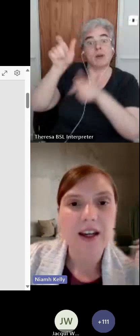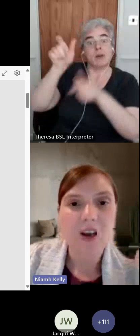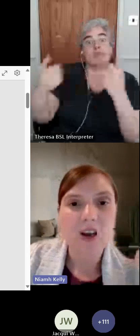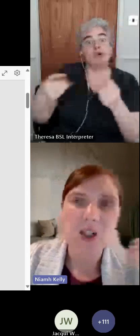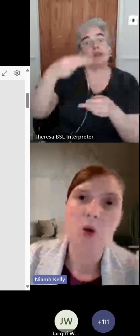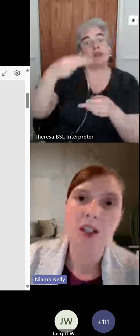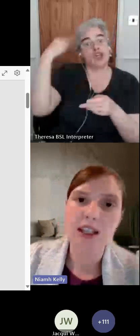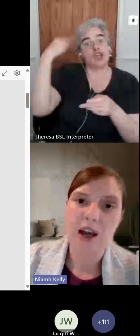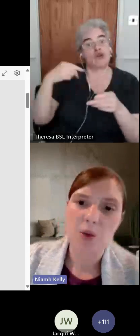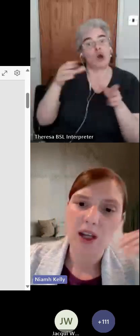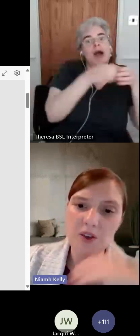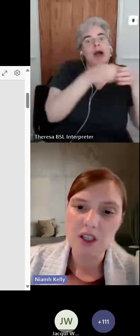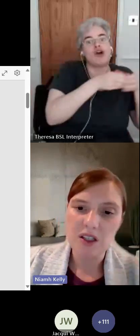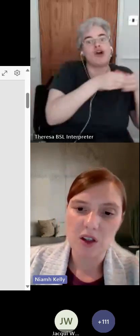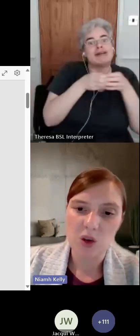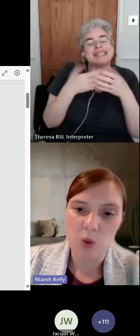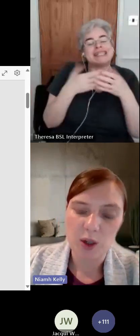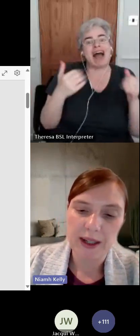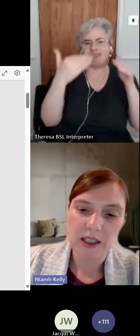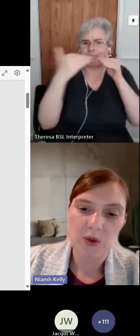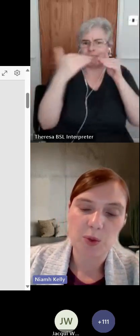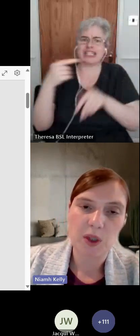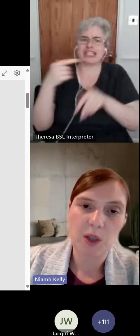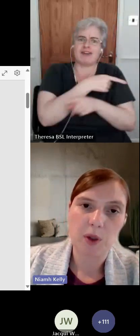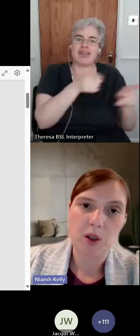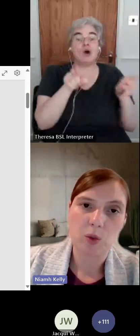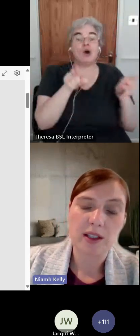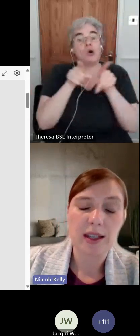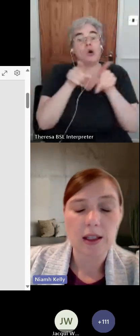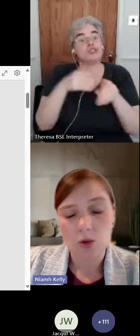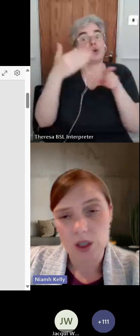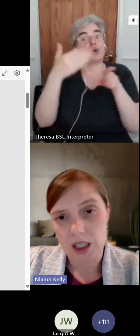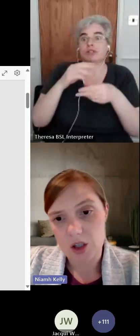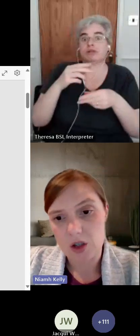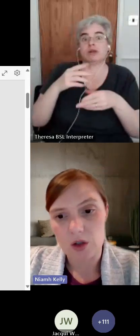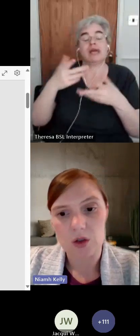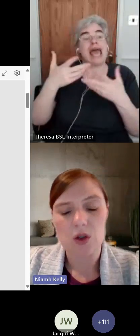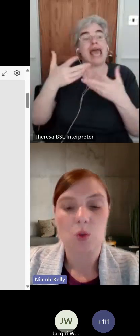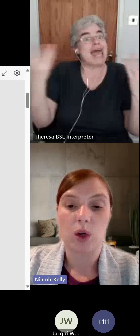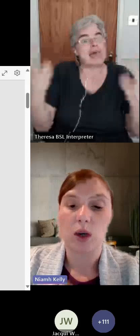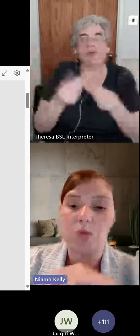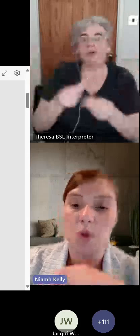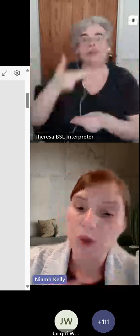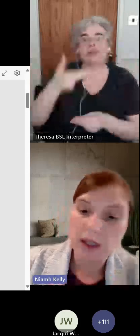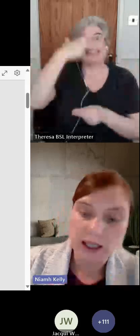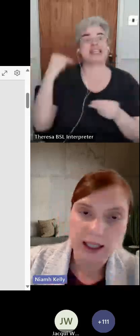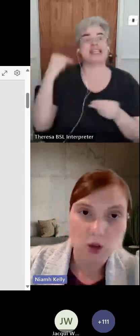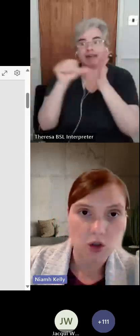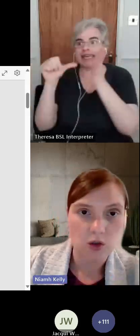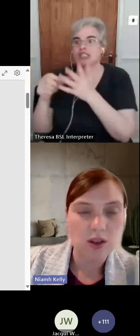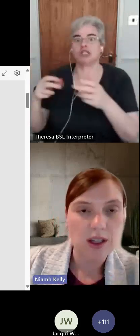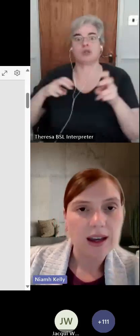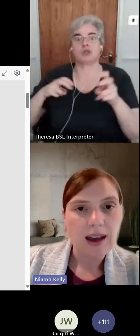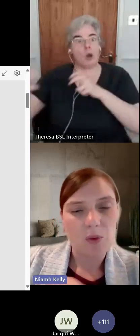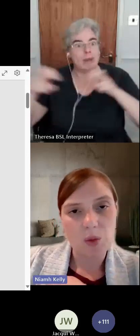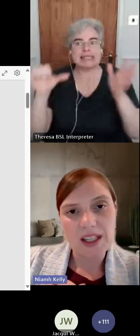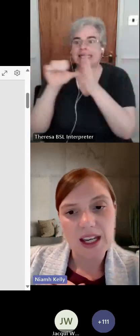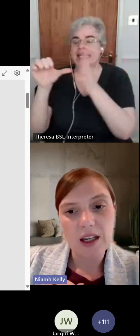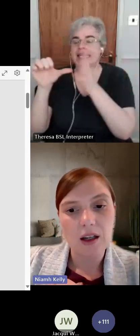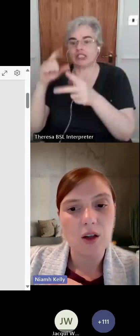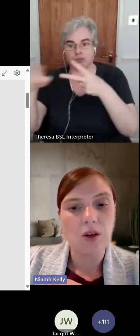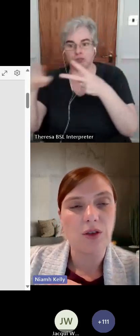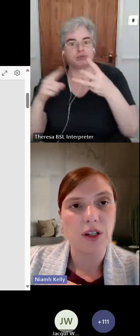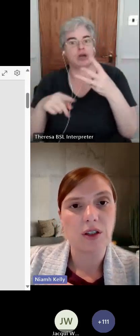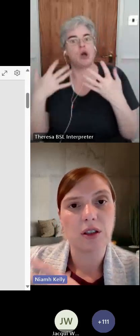minorities. But it's more than that. We have to design the workplace for people with sensory issues, with mobility issues. And